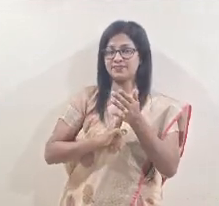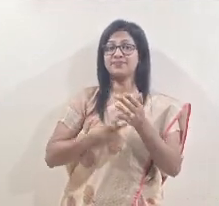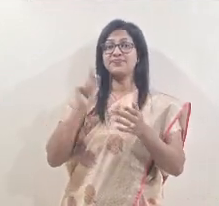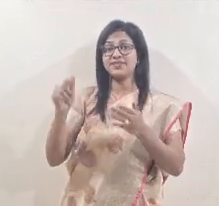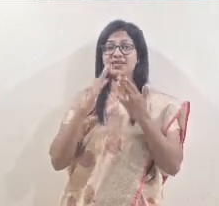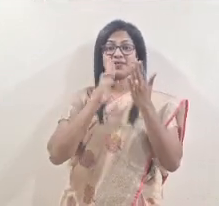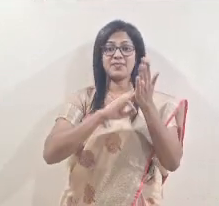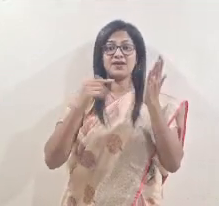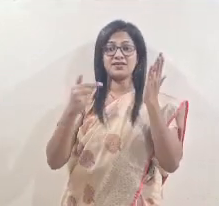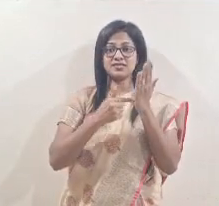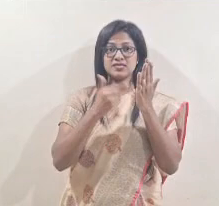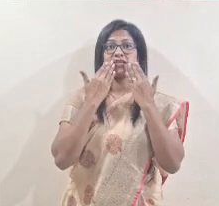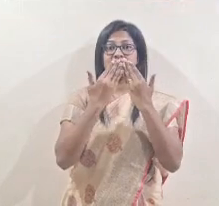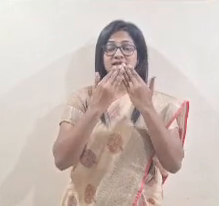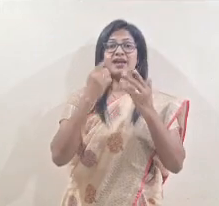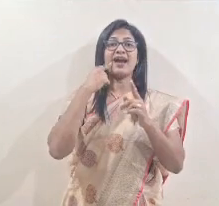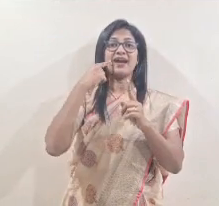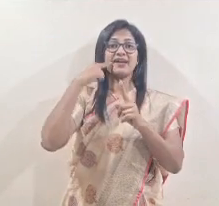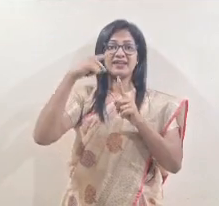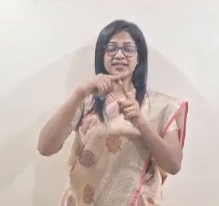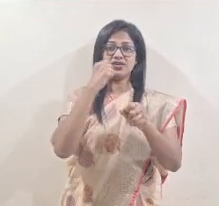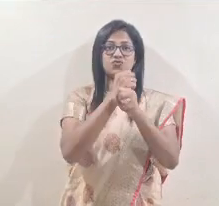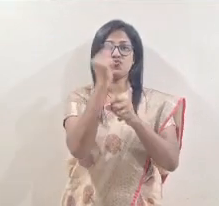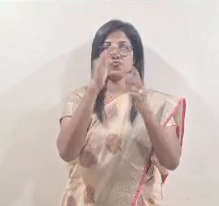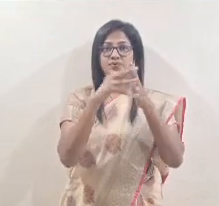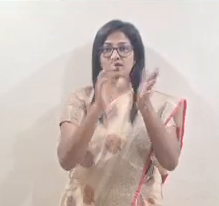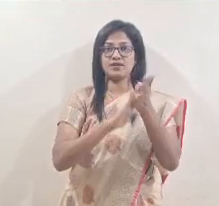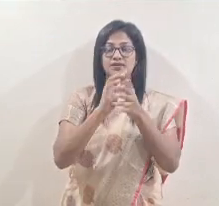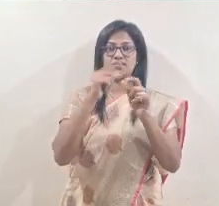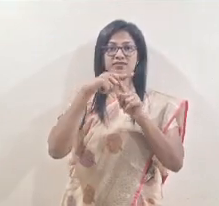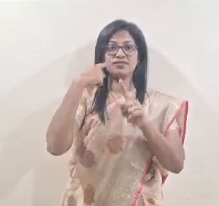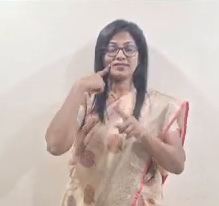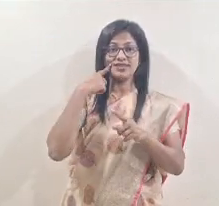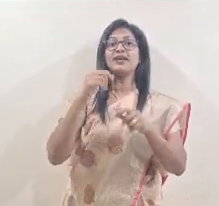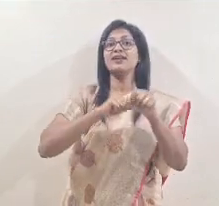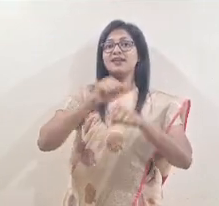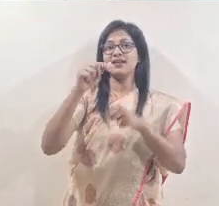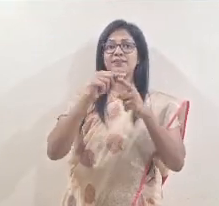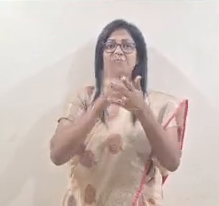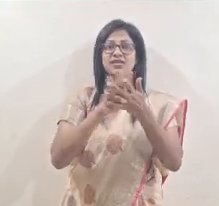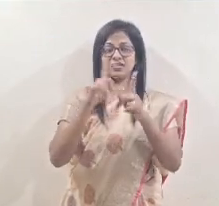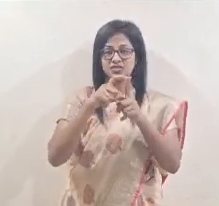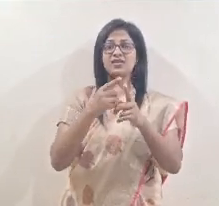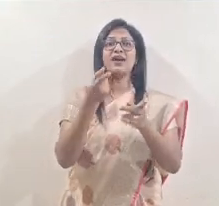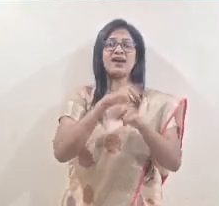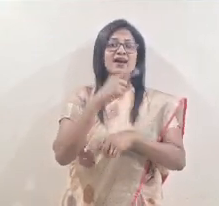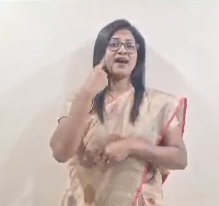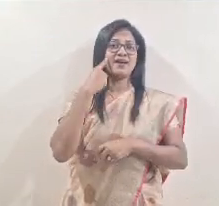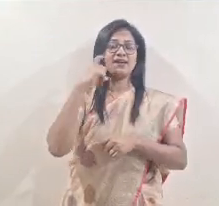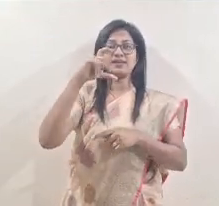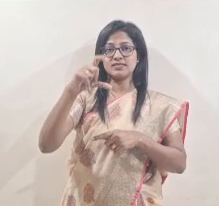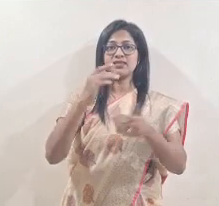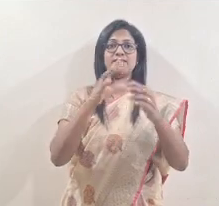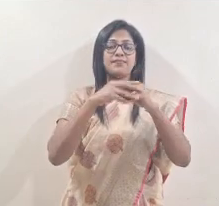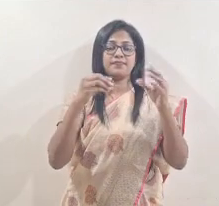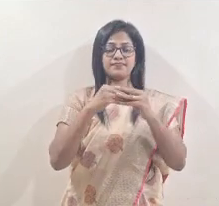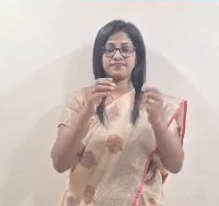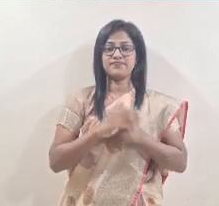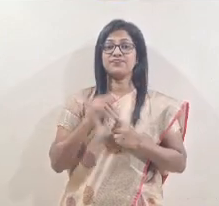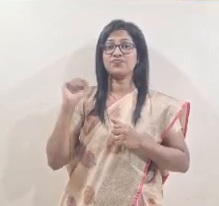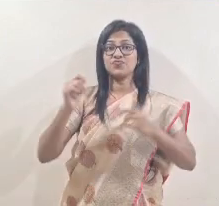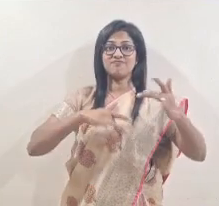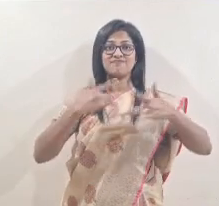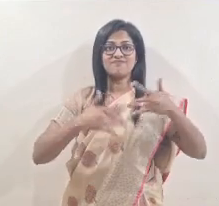done his master's from IIT Guwahati, and he holds a PhD from IISc Bangalore. Professor Manoj's areas of interest